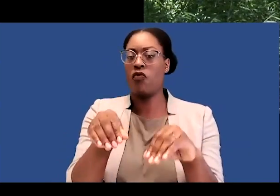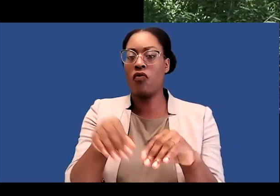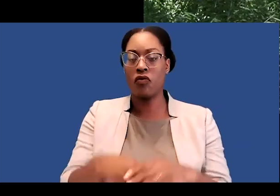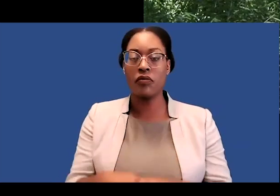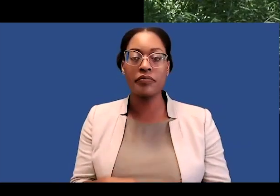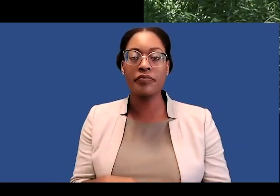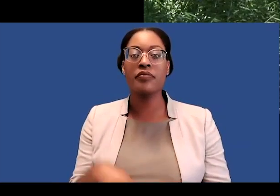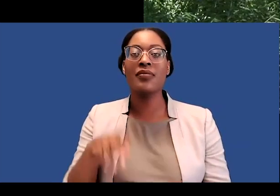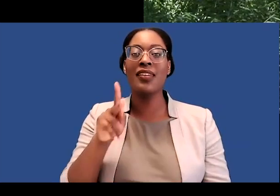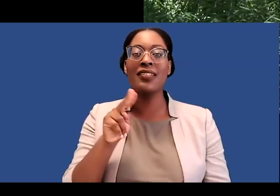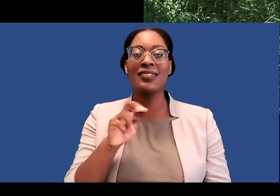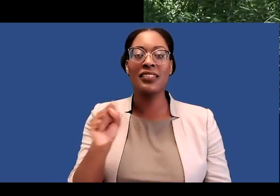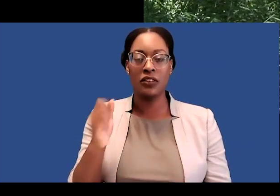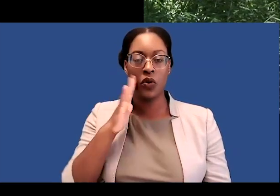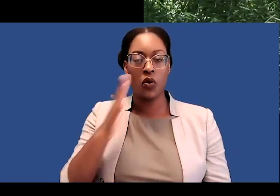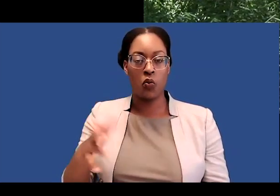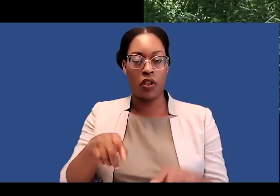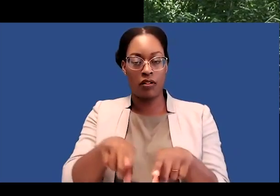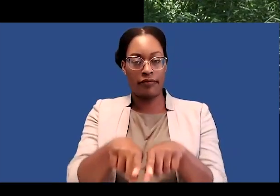And we're going to pull the knees into the body,